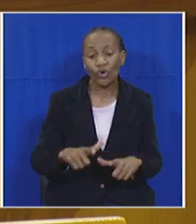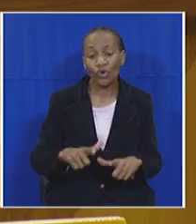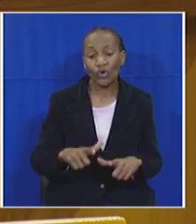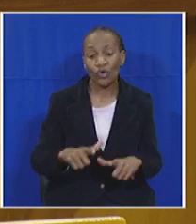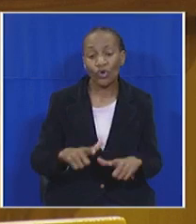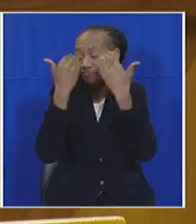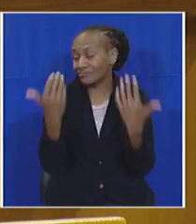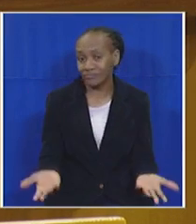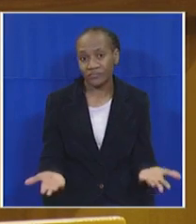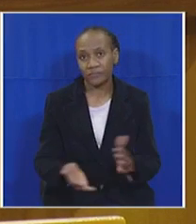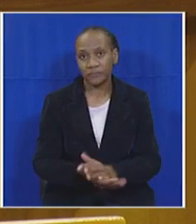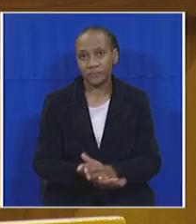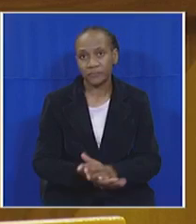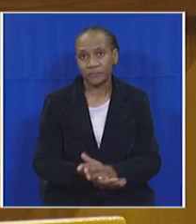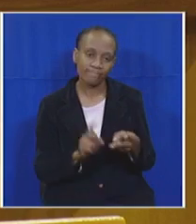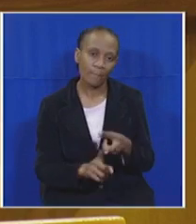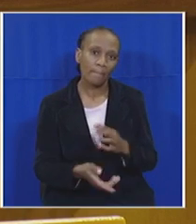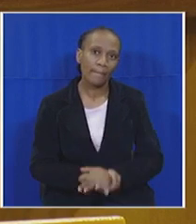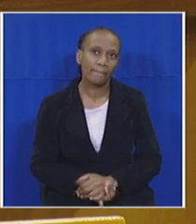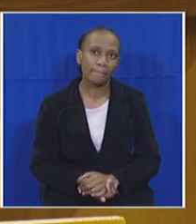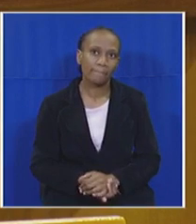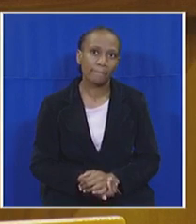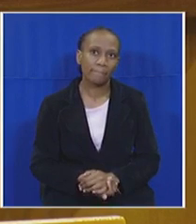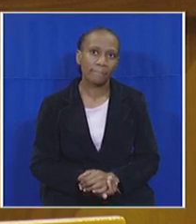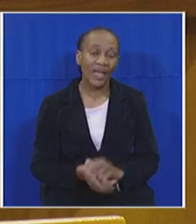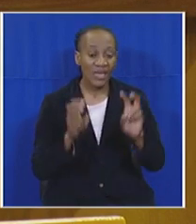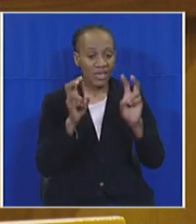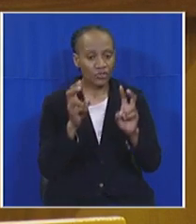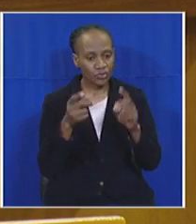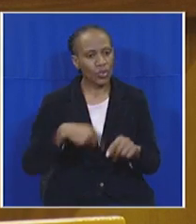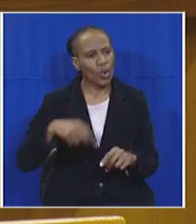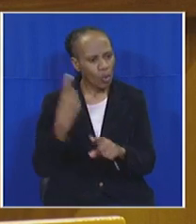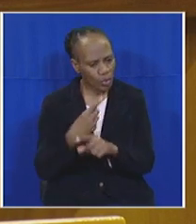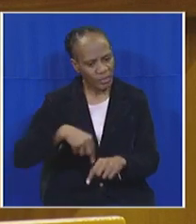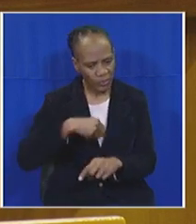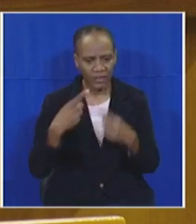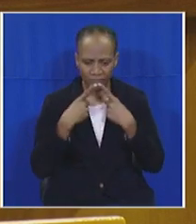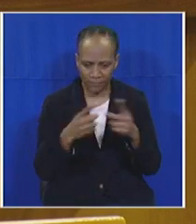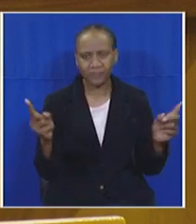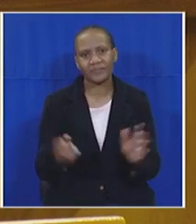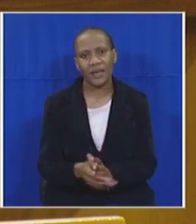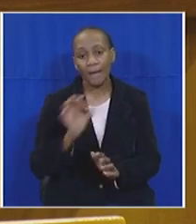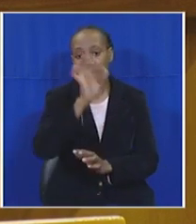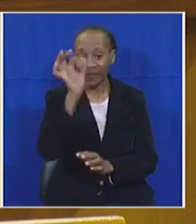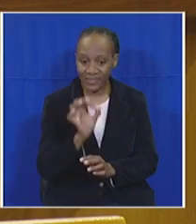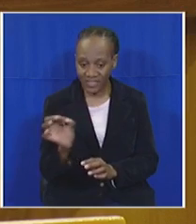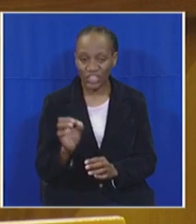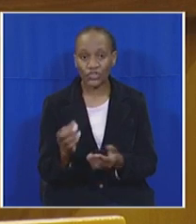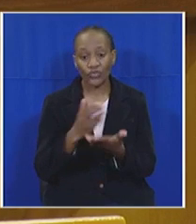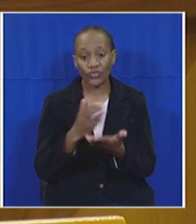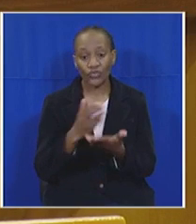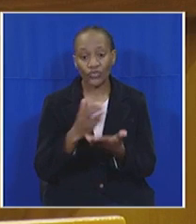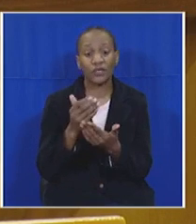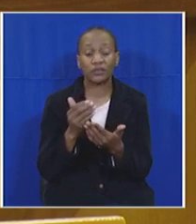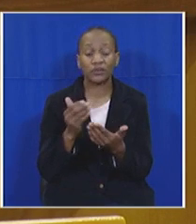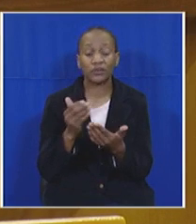doing. Secondly, and we have raised this matter regularly, the percentage of the equitable share budget that goes to